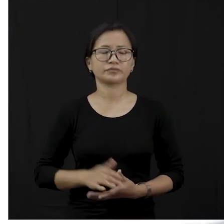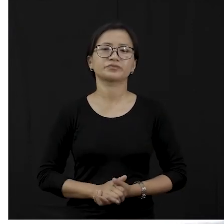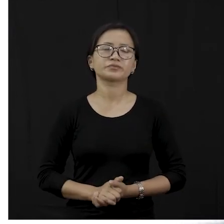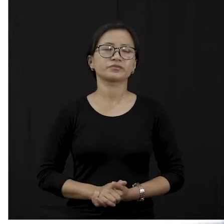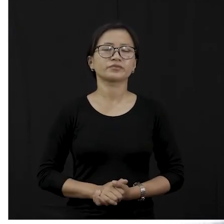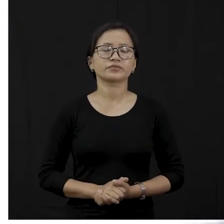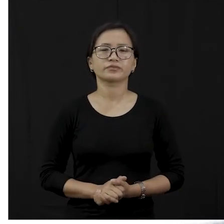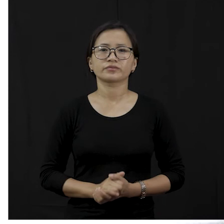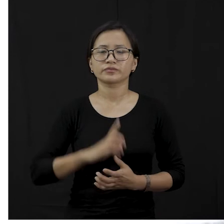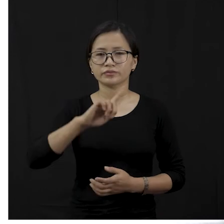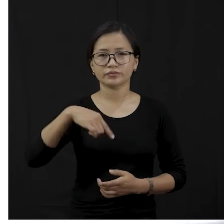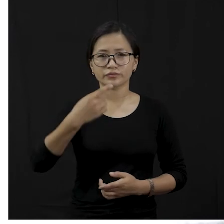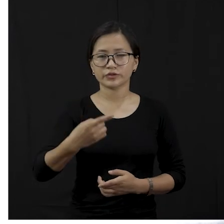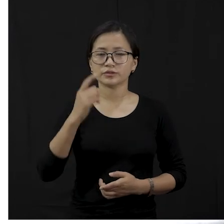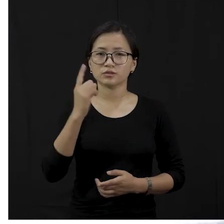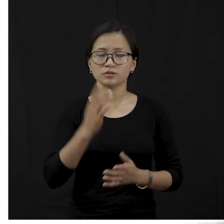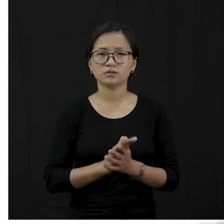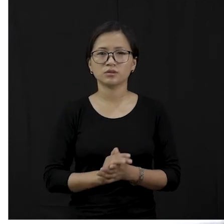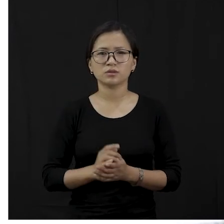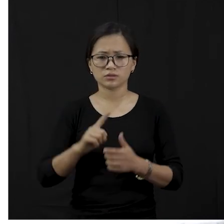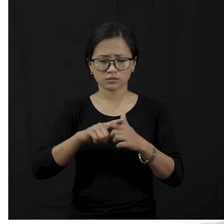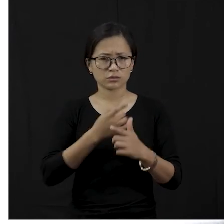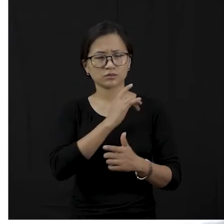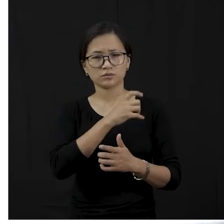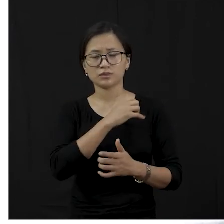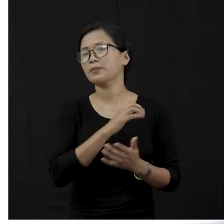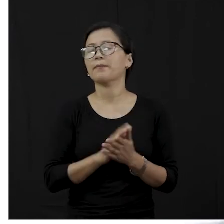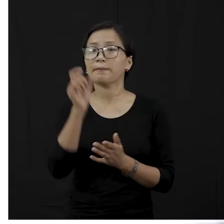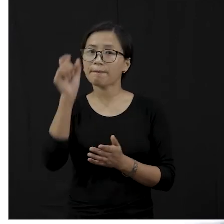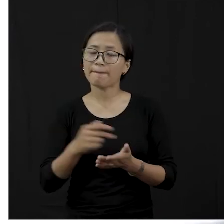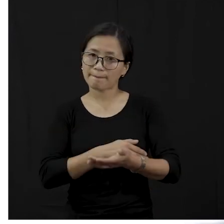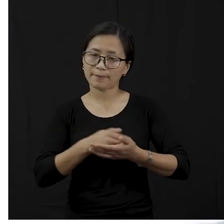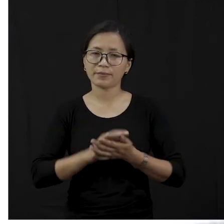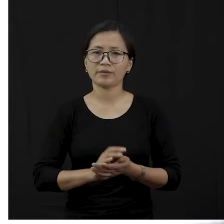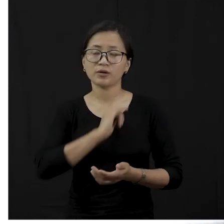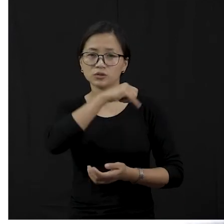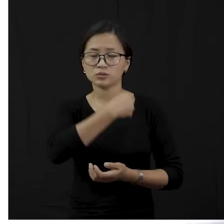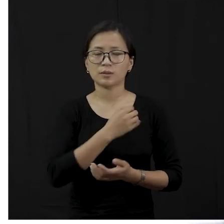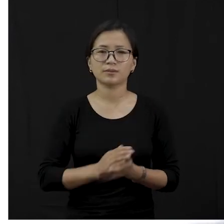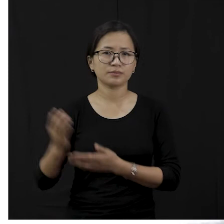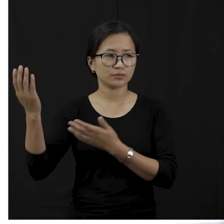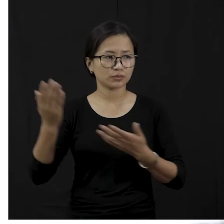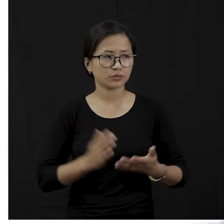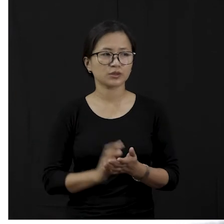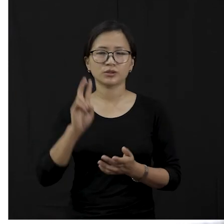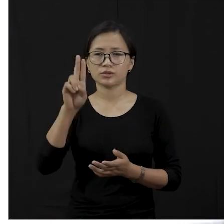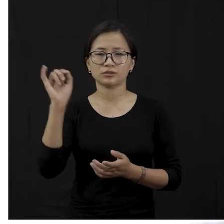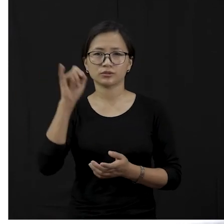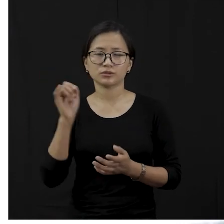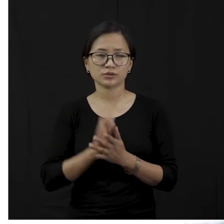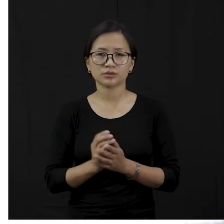Okay, then next one. John brought 26 sweets to school. Mary brought